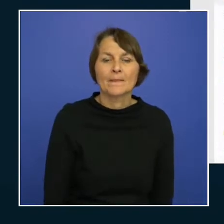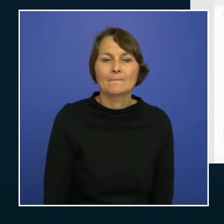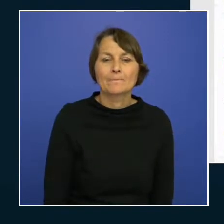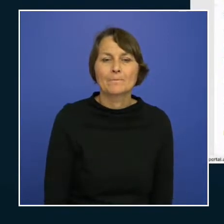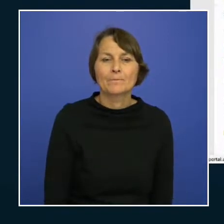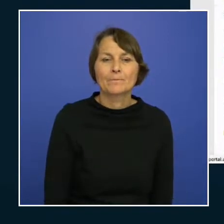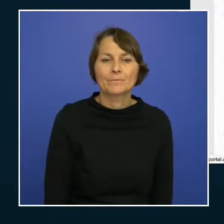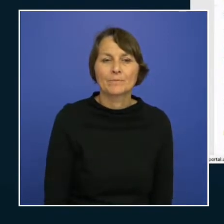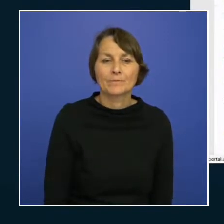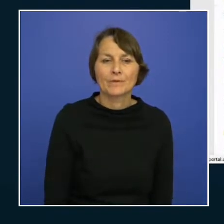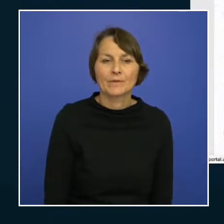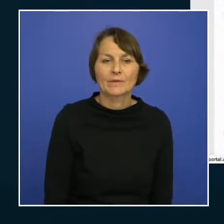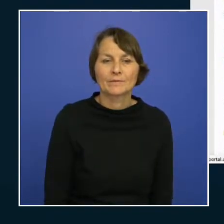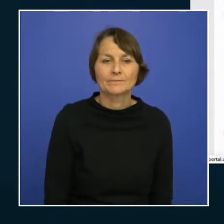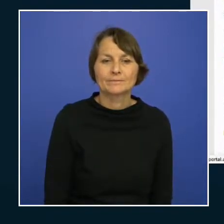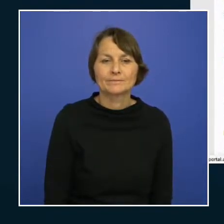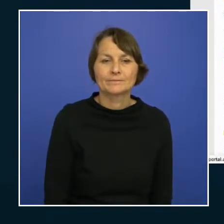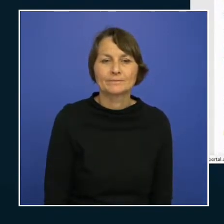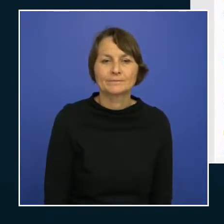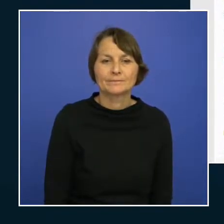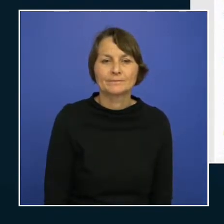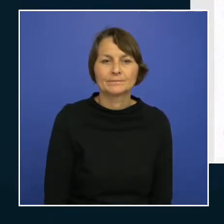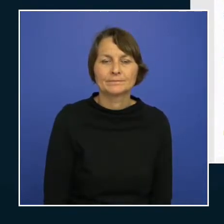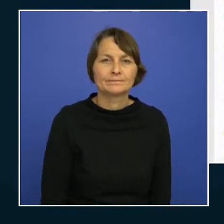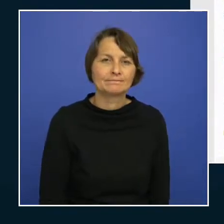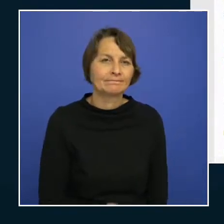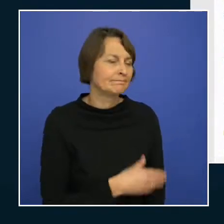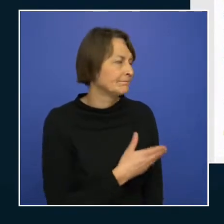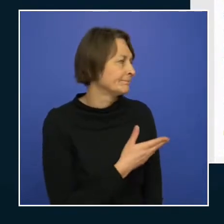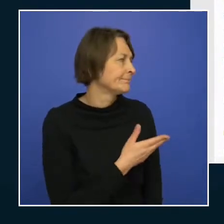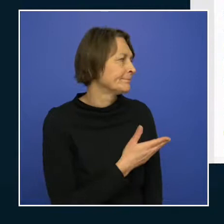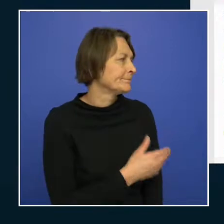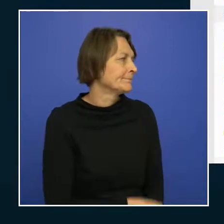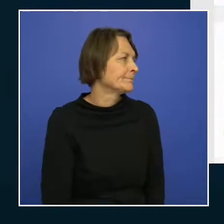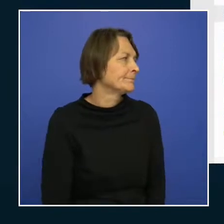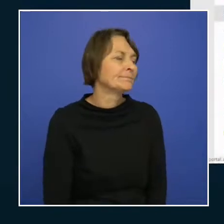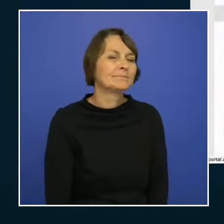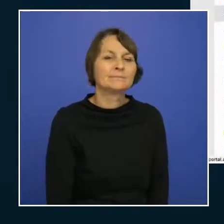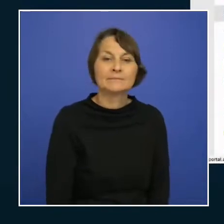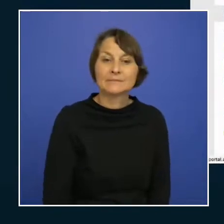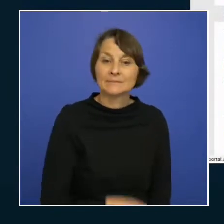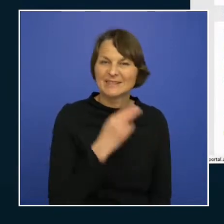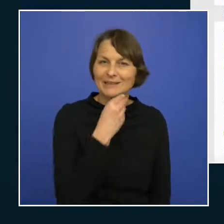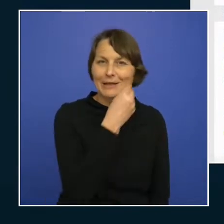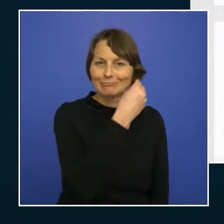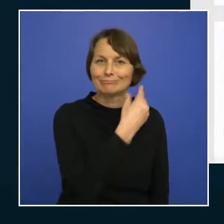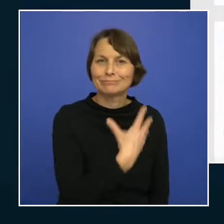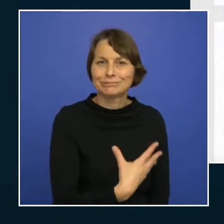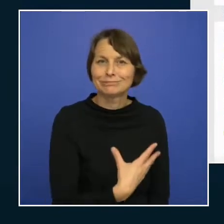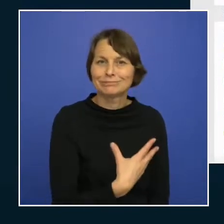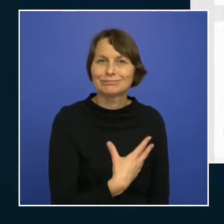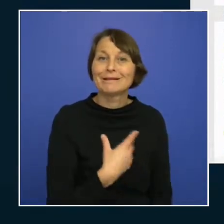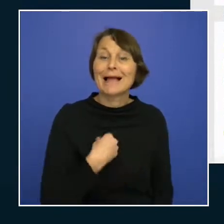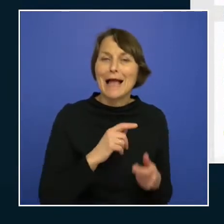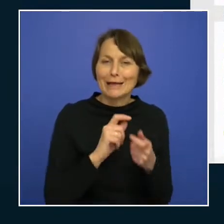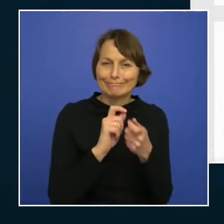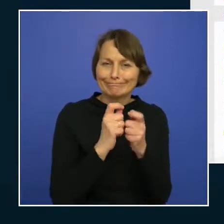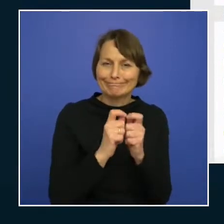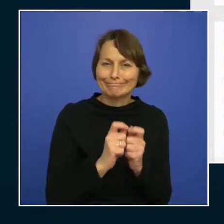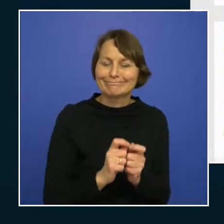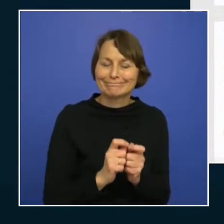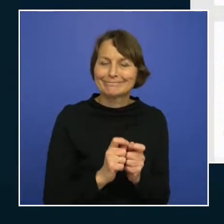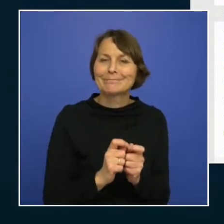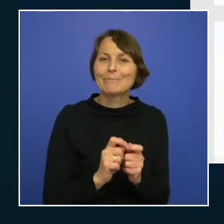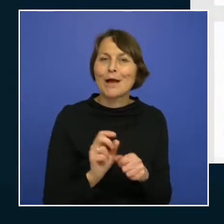and we go to secrets, then you'll see that we can see them because I've added my user